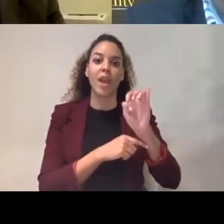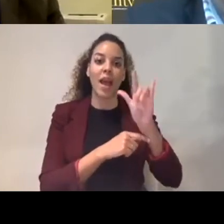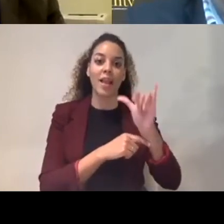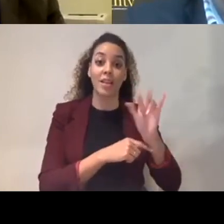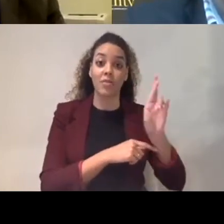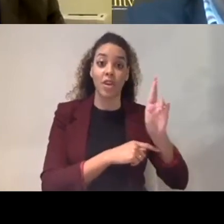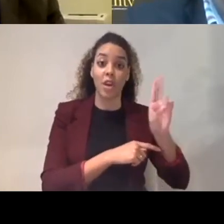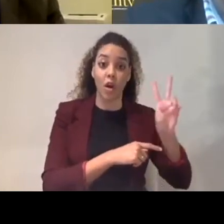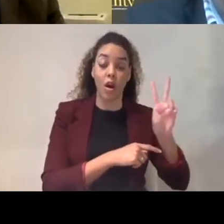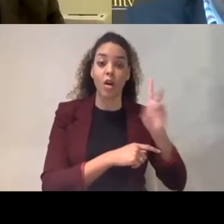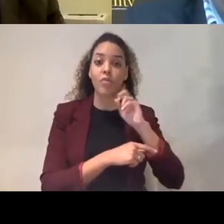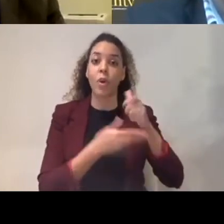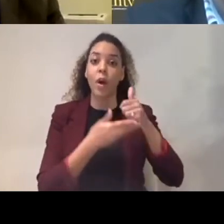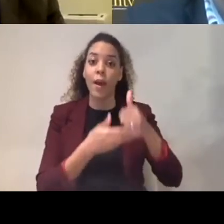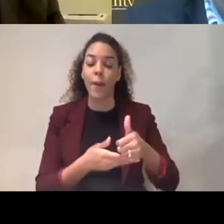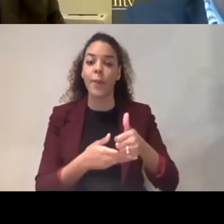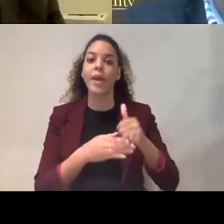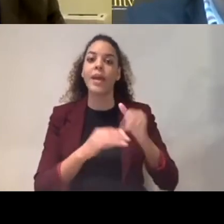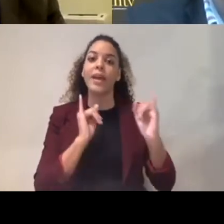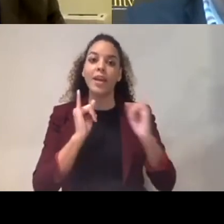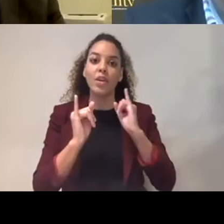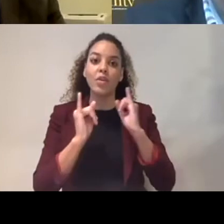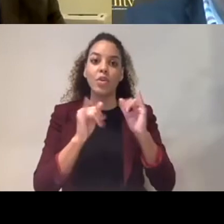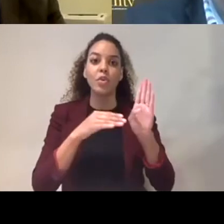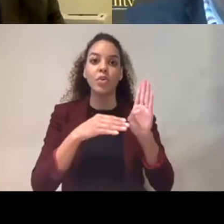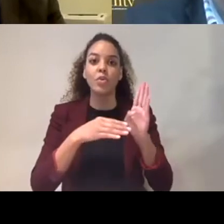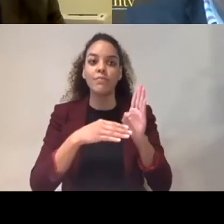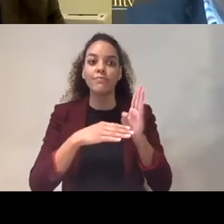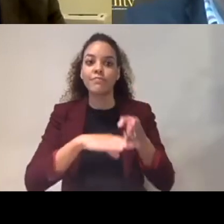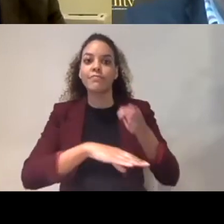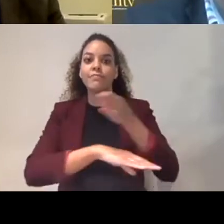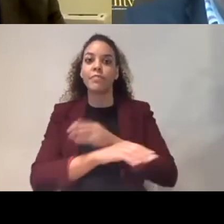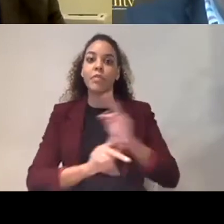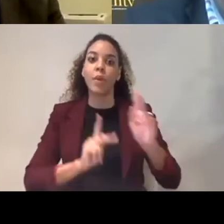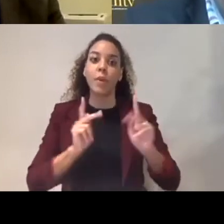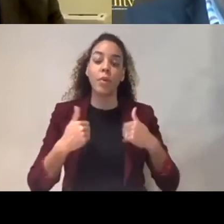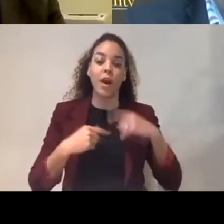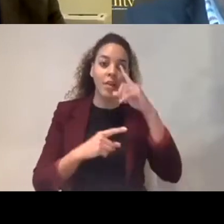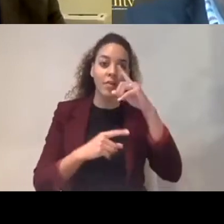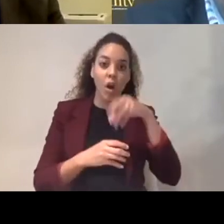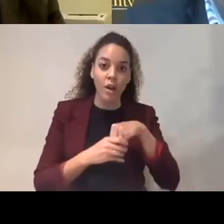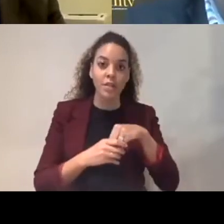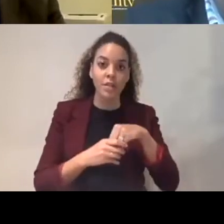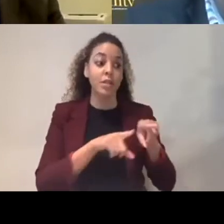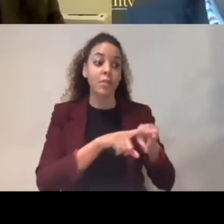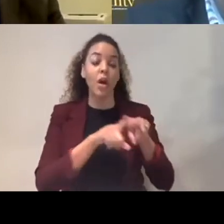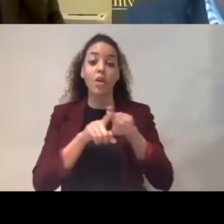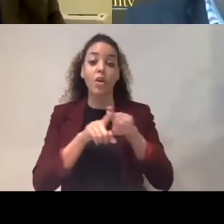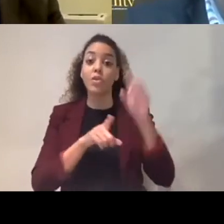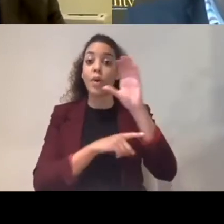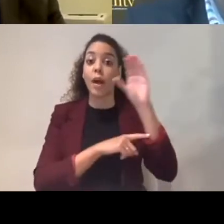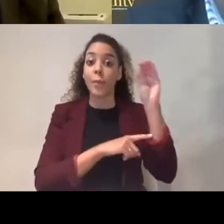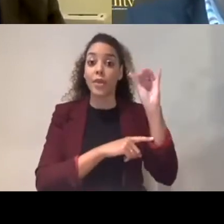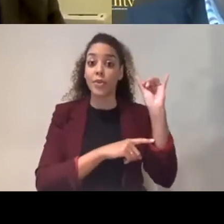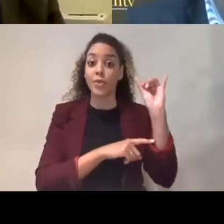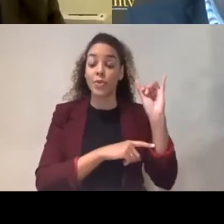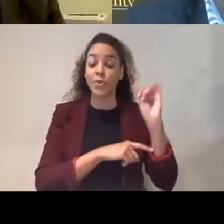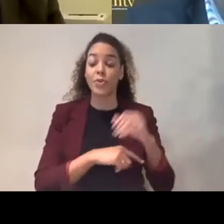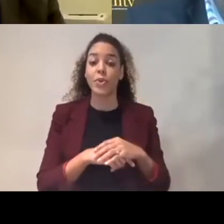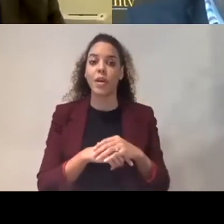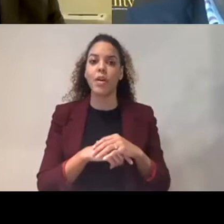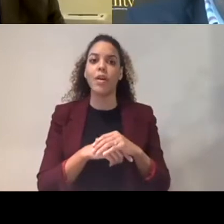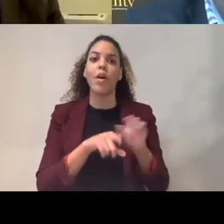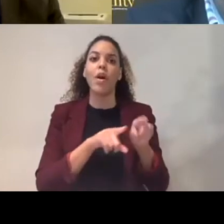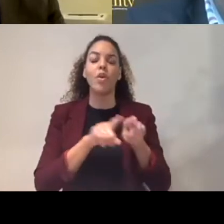skills for persons on the autism spectrum, but also for employers on the other side of that. And then there's so many opportunities to then